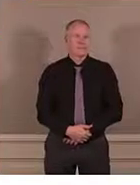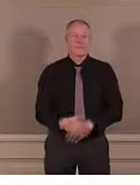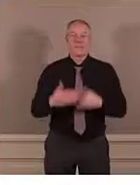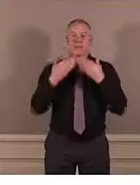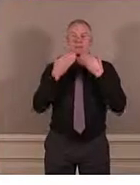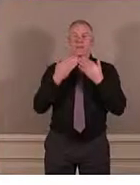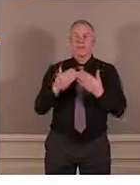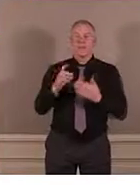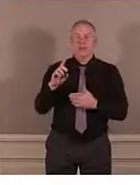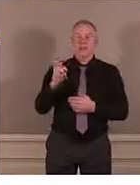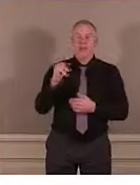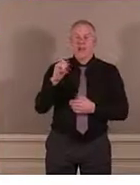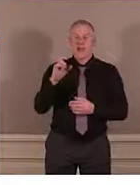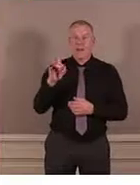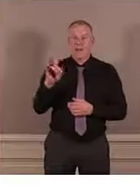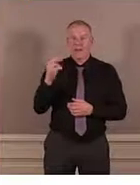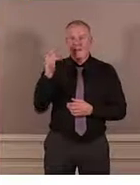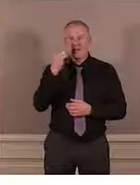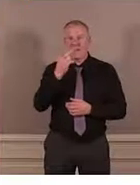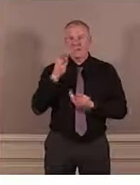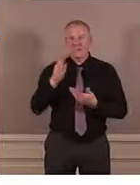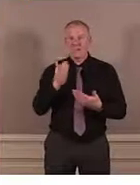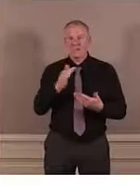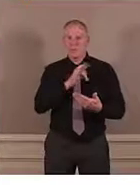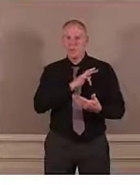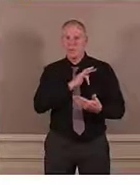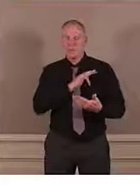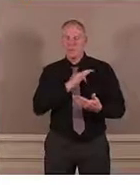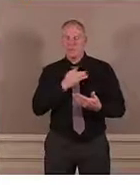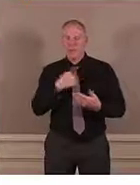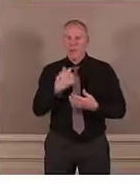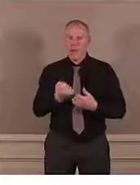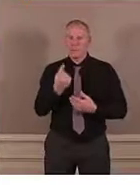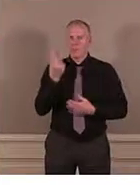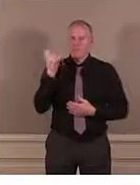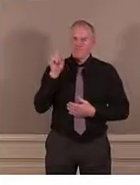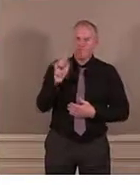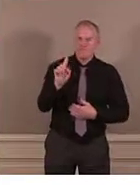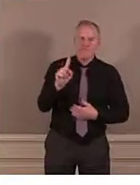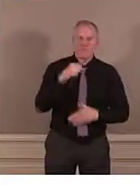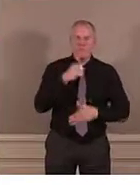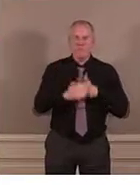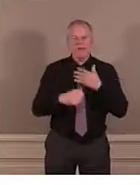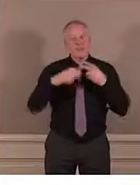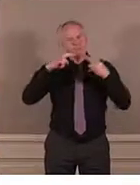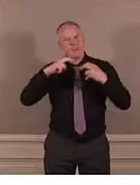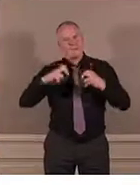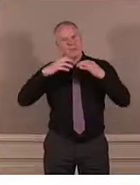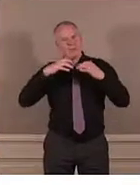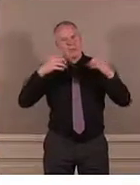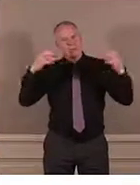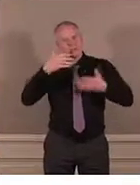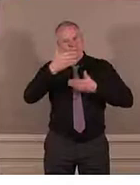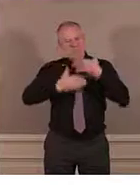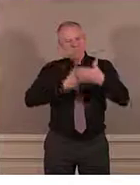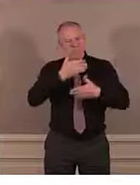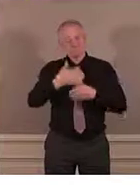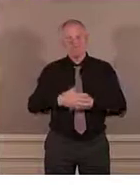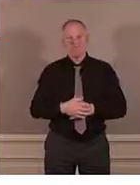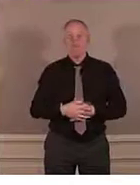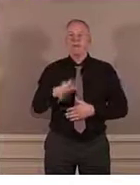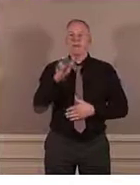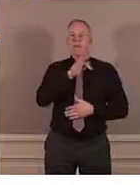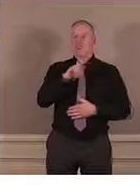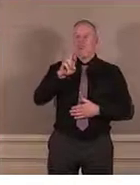Thank you, Dara, for your kind introduction and for the opportunity to speak at the research conference. Obviously, on behalf